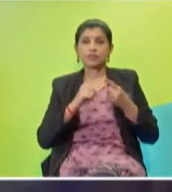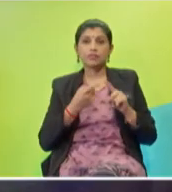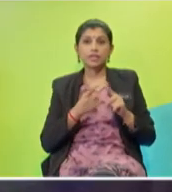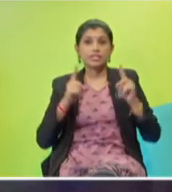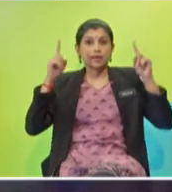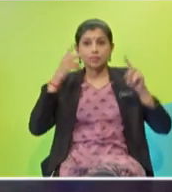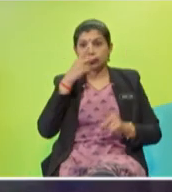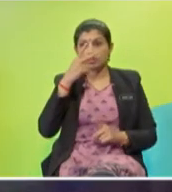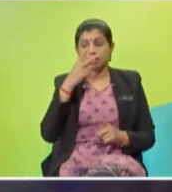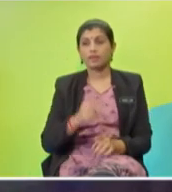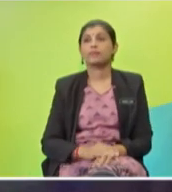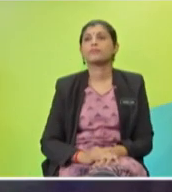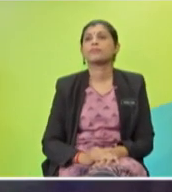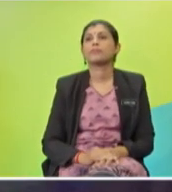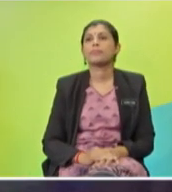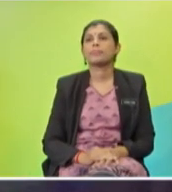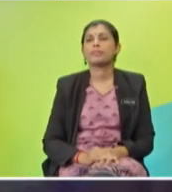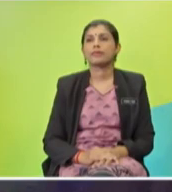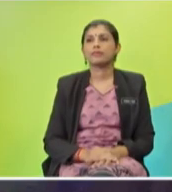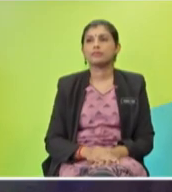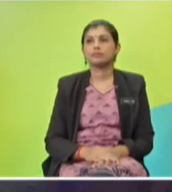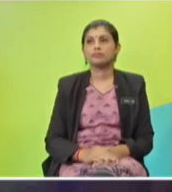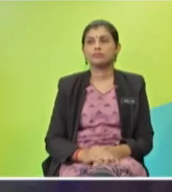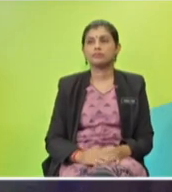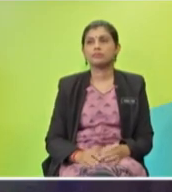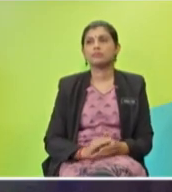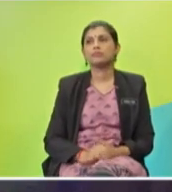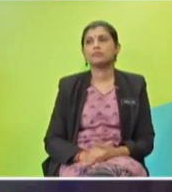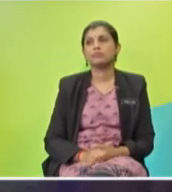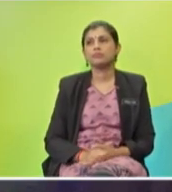Have they written the answers? Yes, please show your answers to the camera.